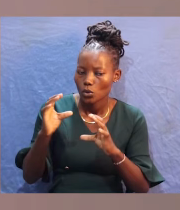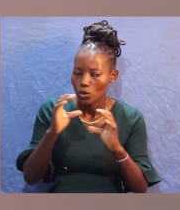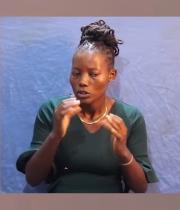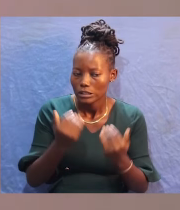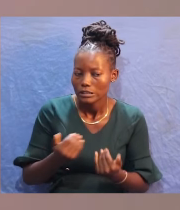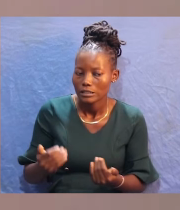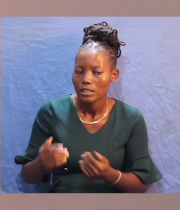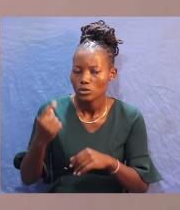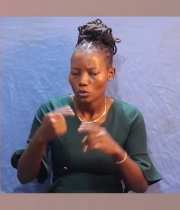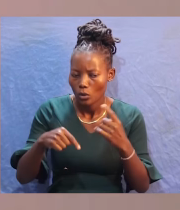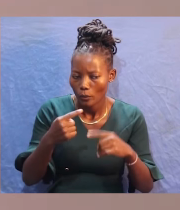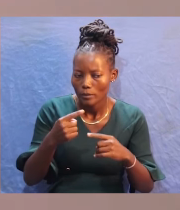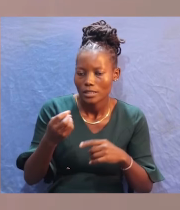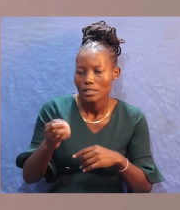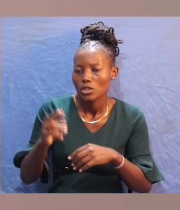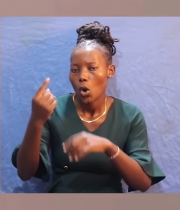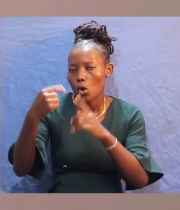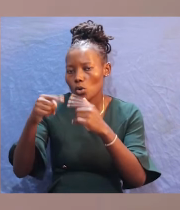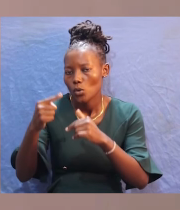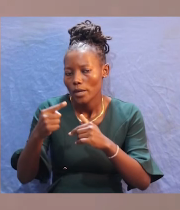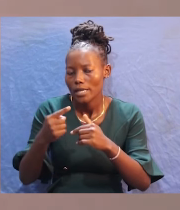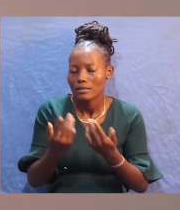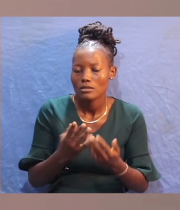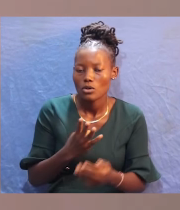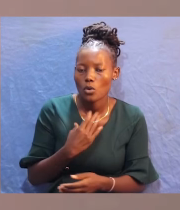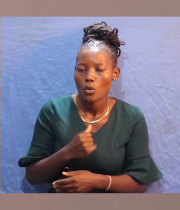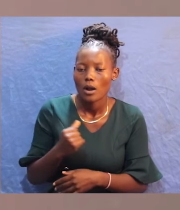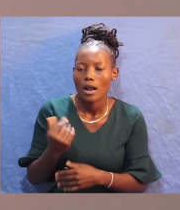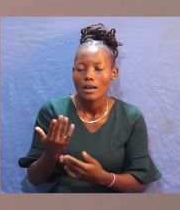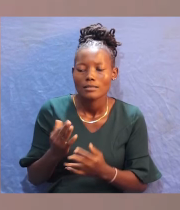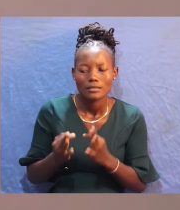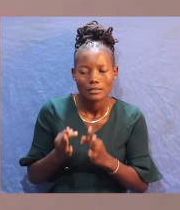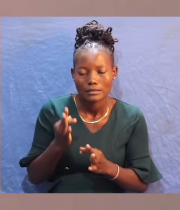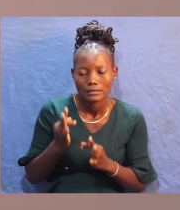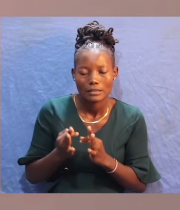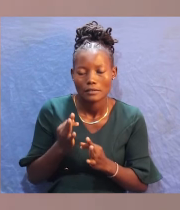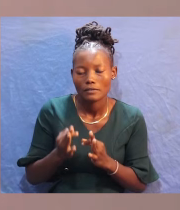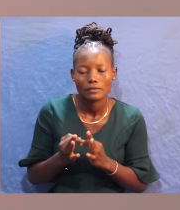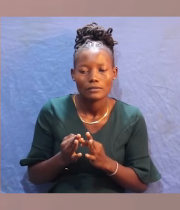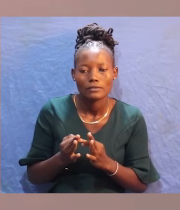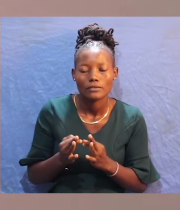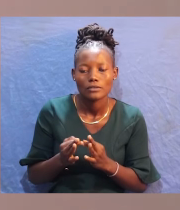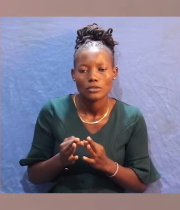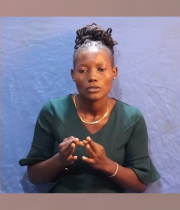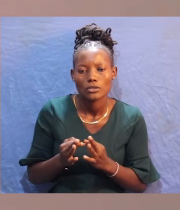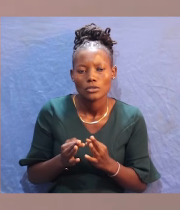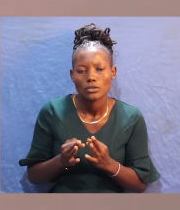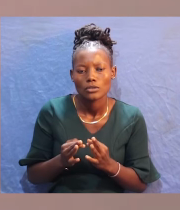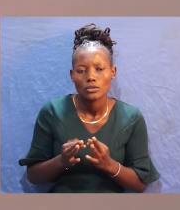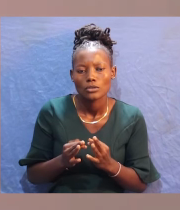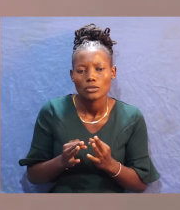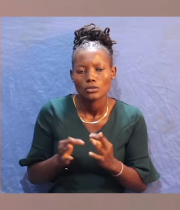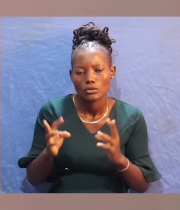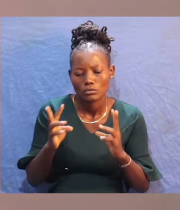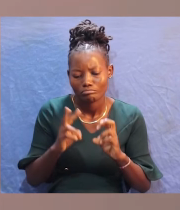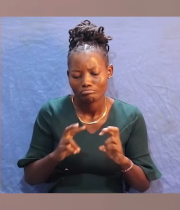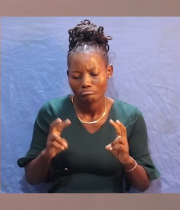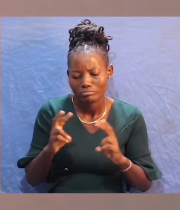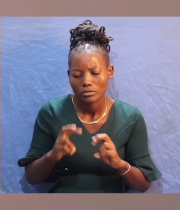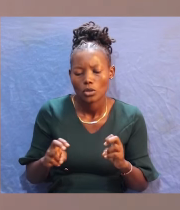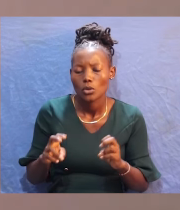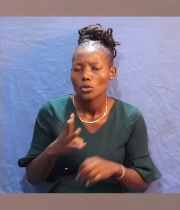to win? Would you want to bring in, if you are to do your analysis, would you want to